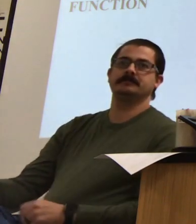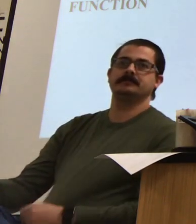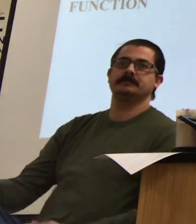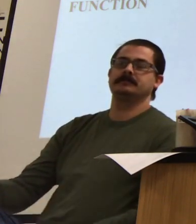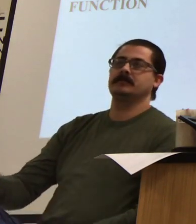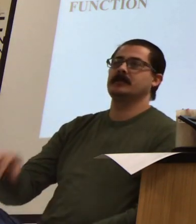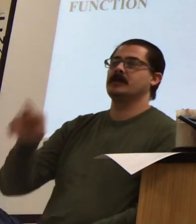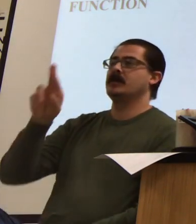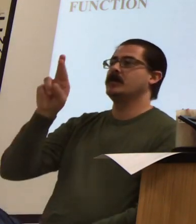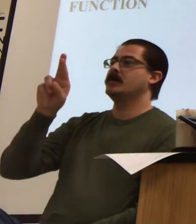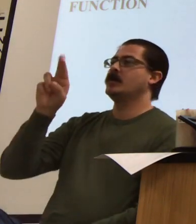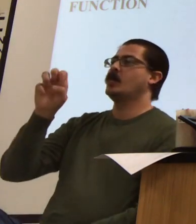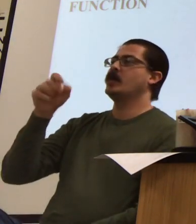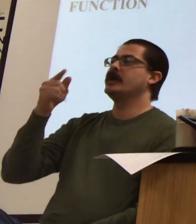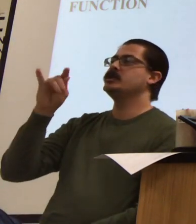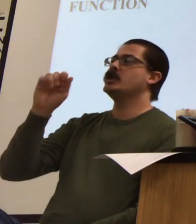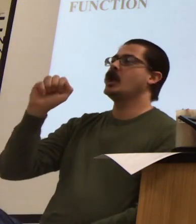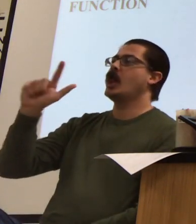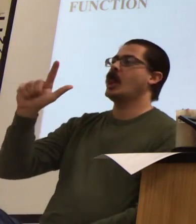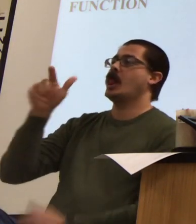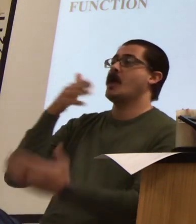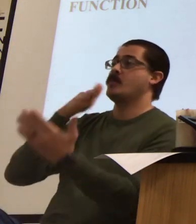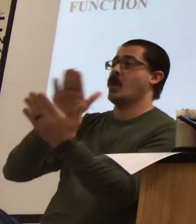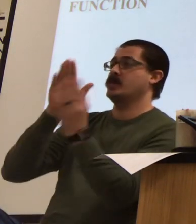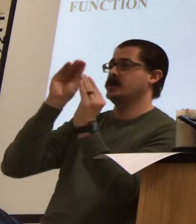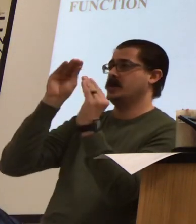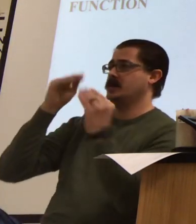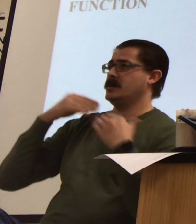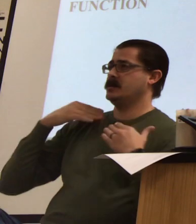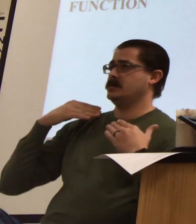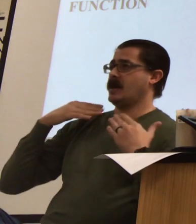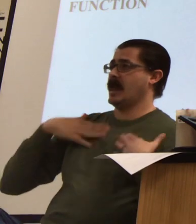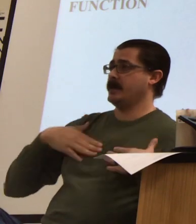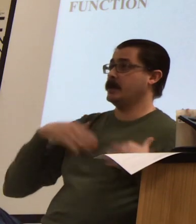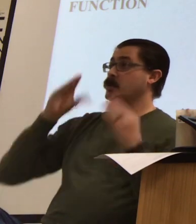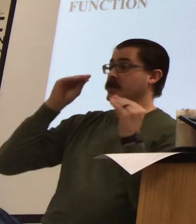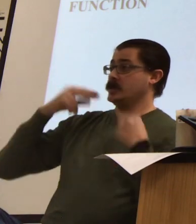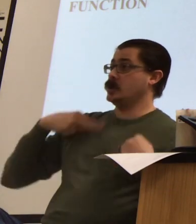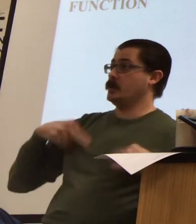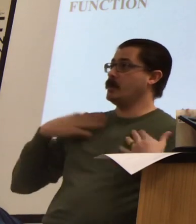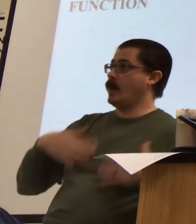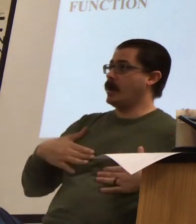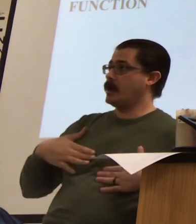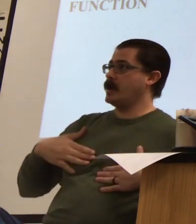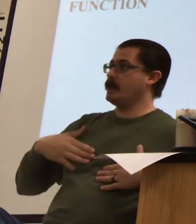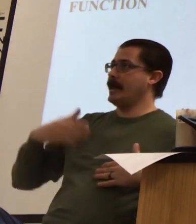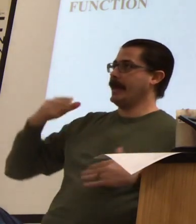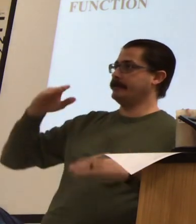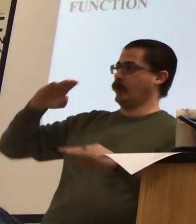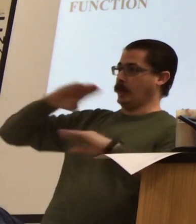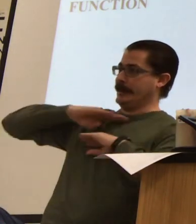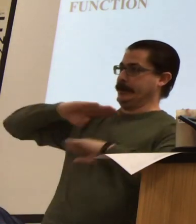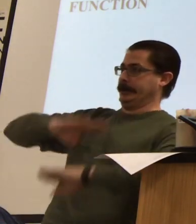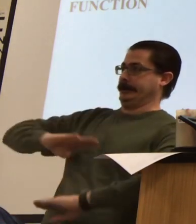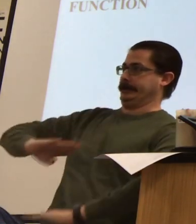In the regional approach to teach anatomy, you teach the human body by region.